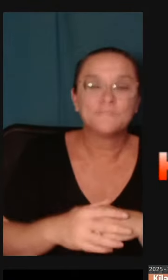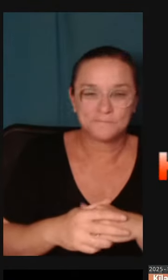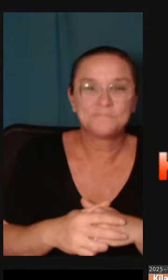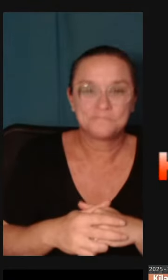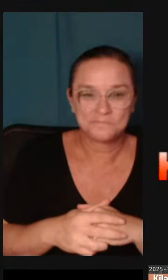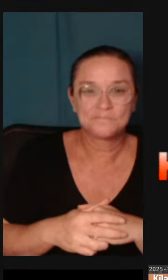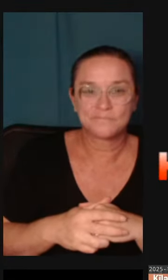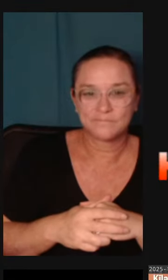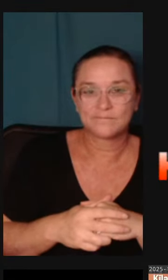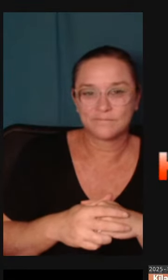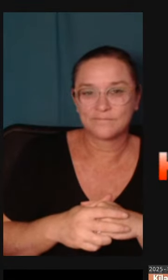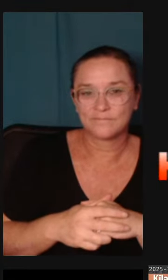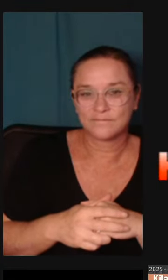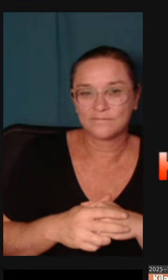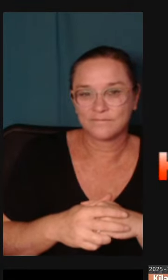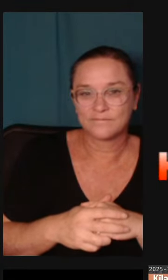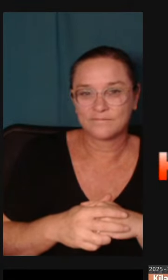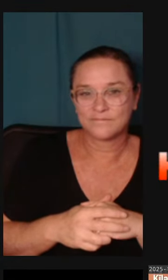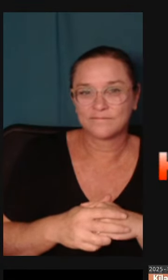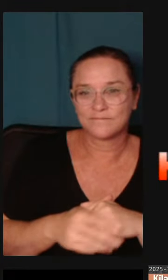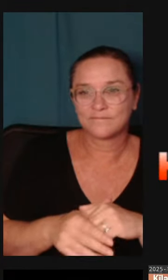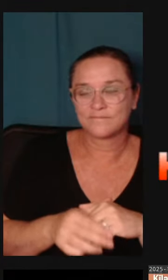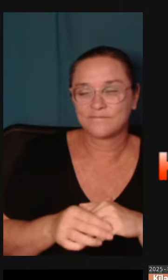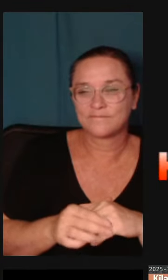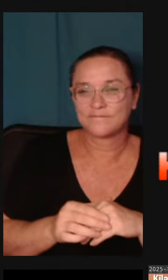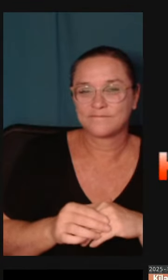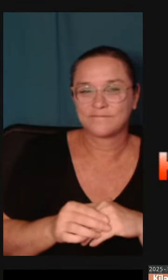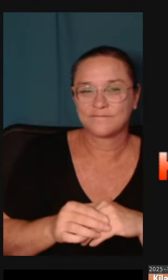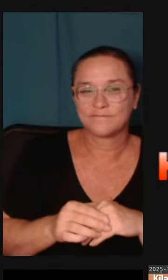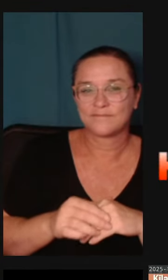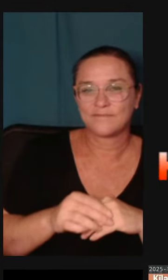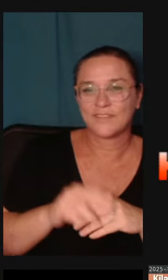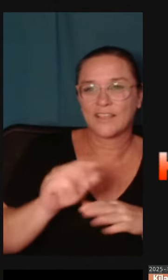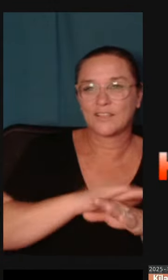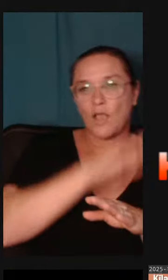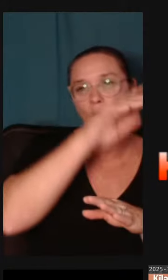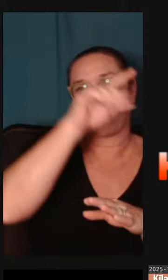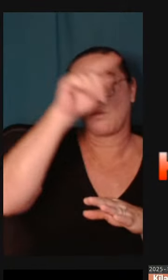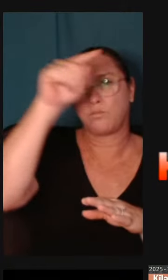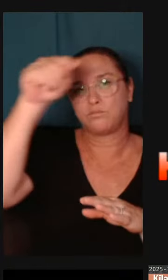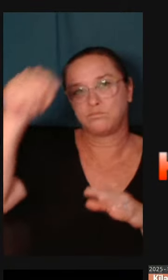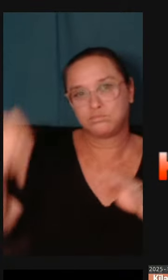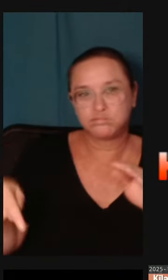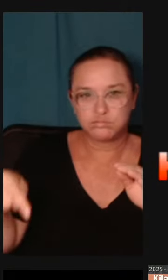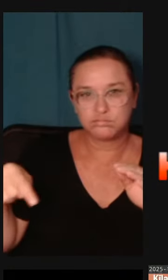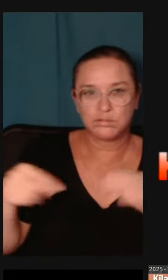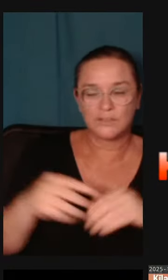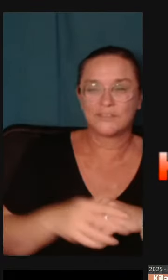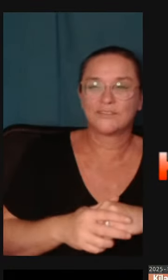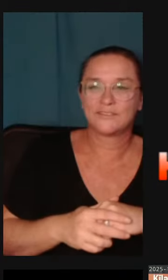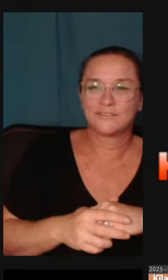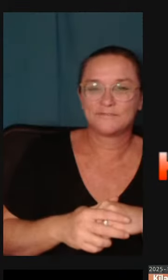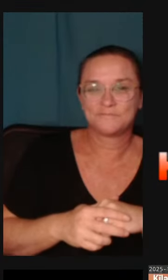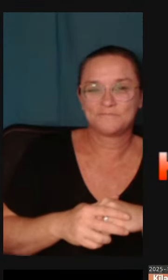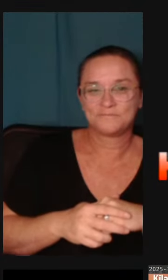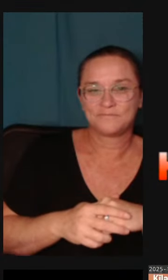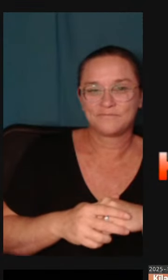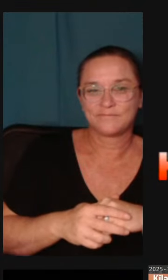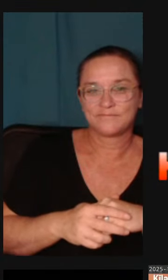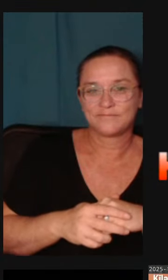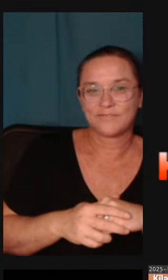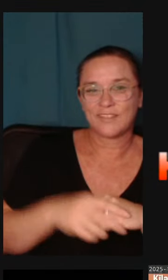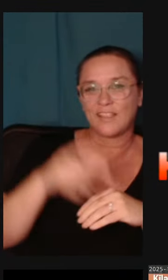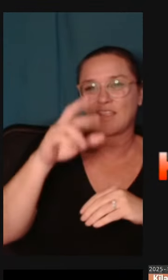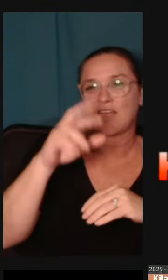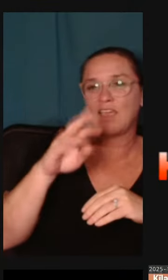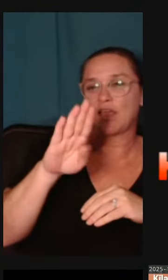Mm-hmm. Yep. Yeah. Diving in there. Like it turns and dives. Barrel roll dive. He did a